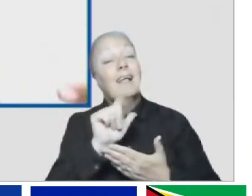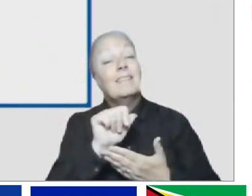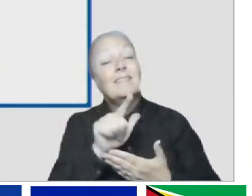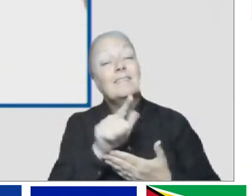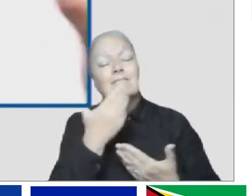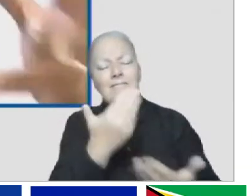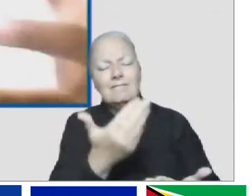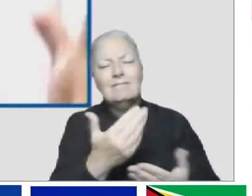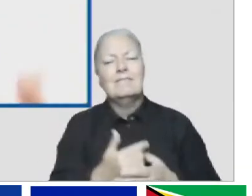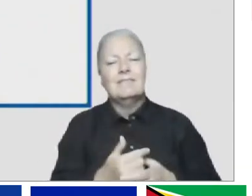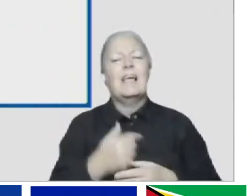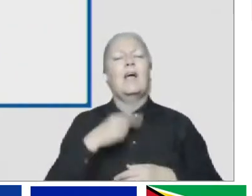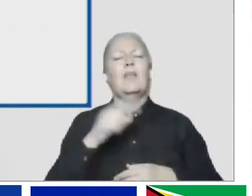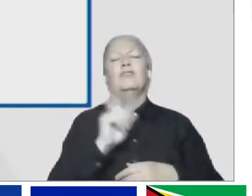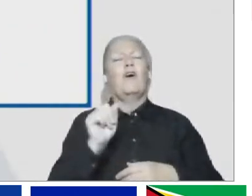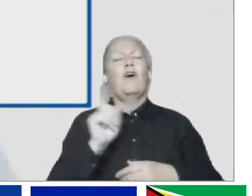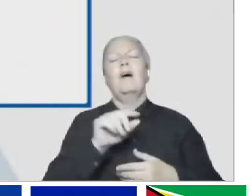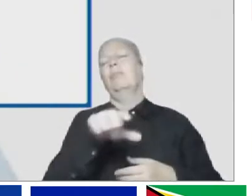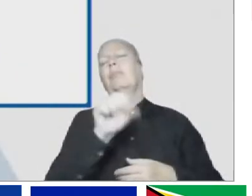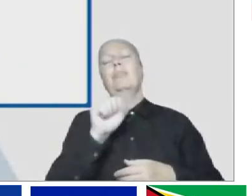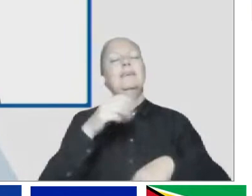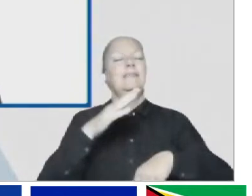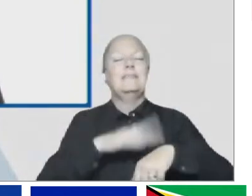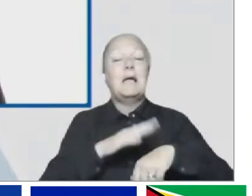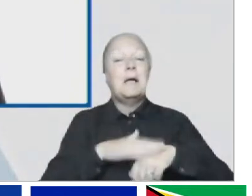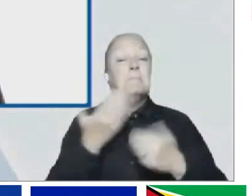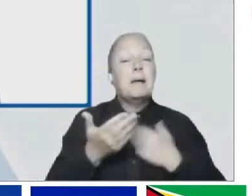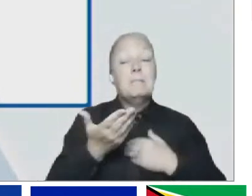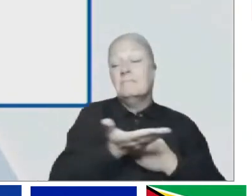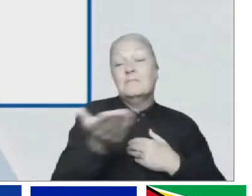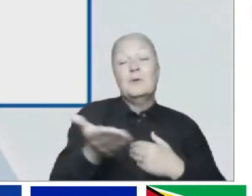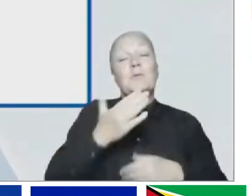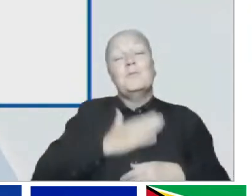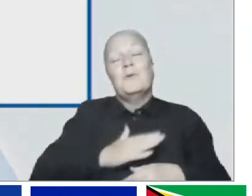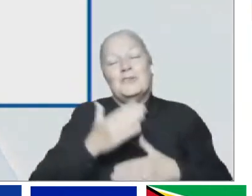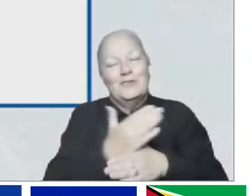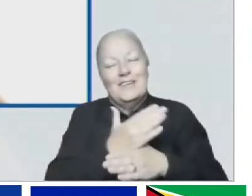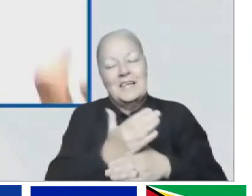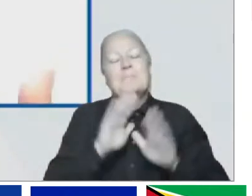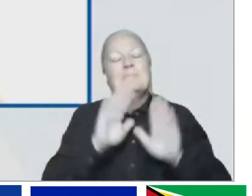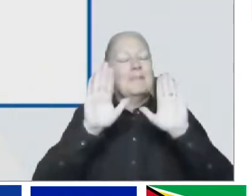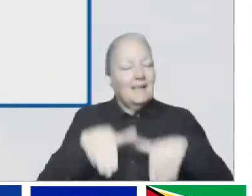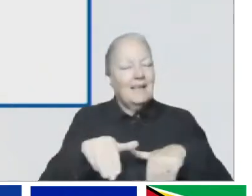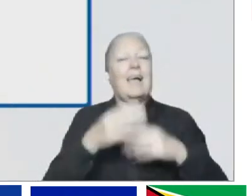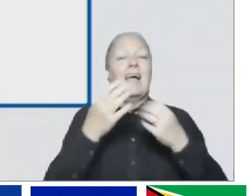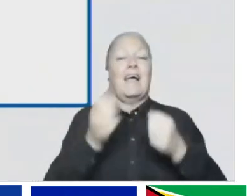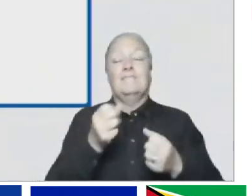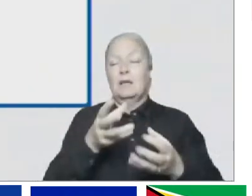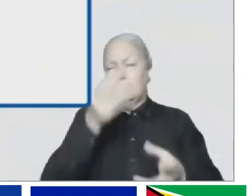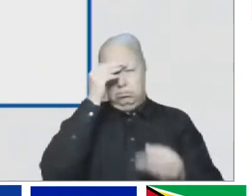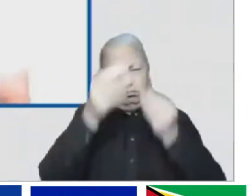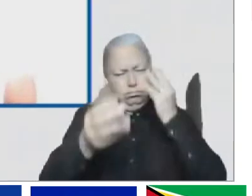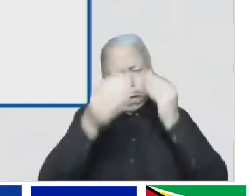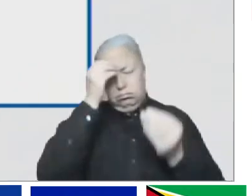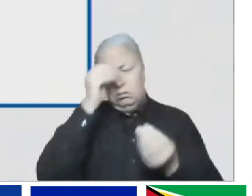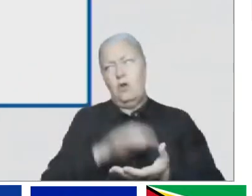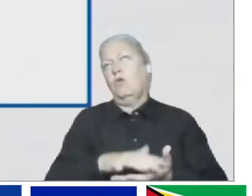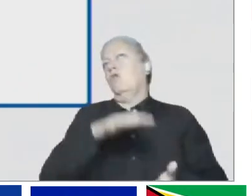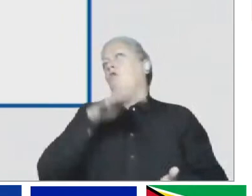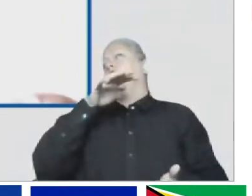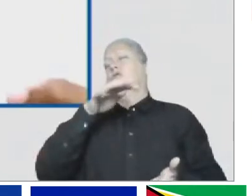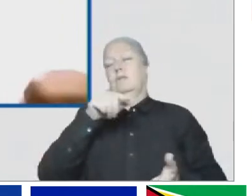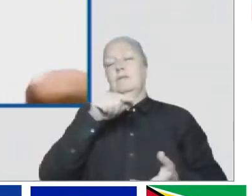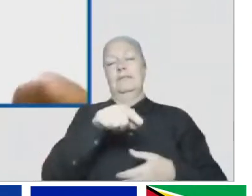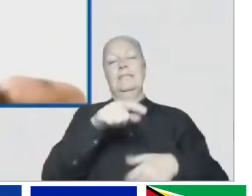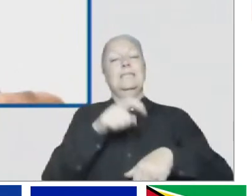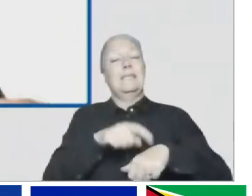my colleague panelists want to share also, but many lessons thrown up and shown by the pandemic. One is, of